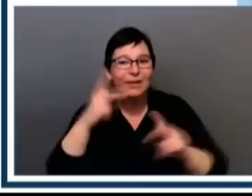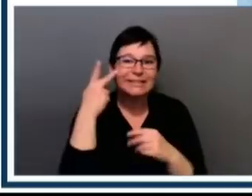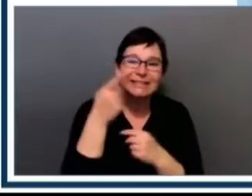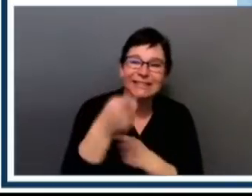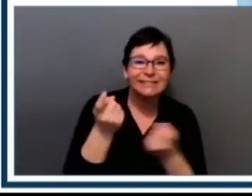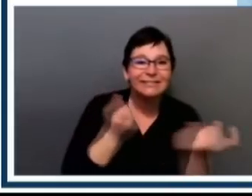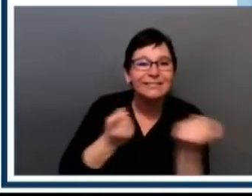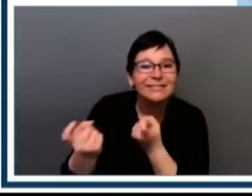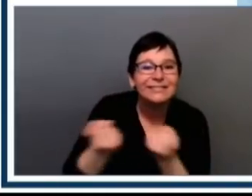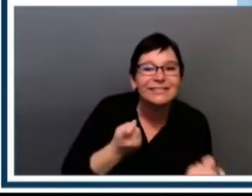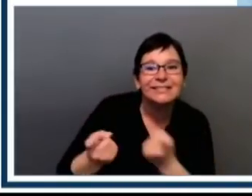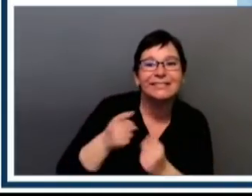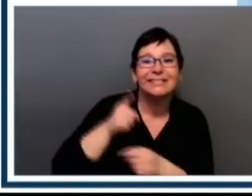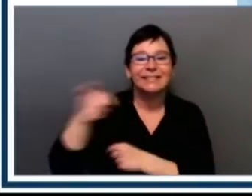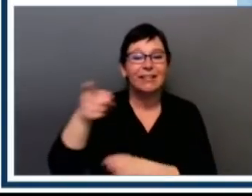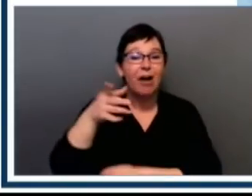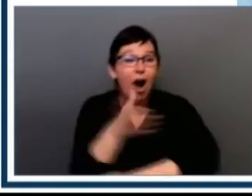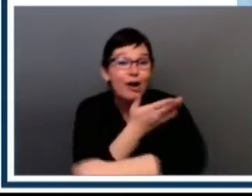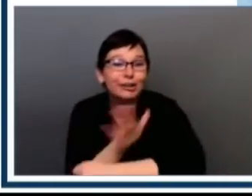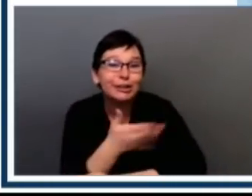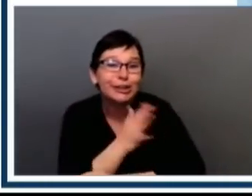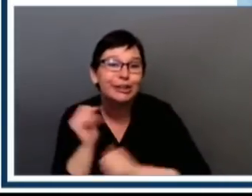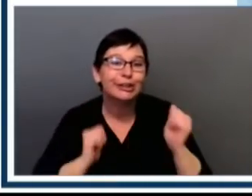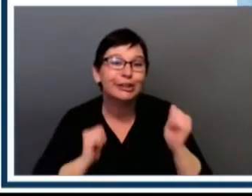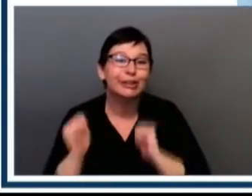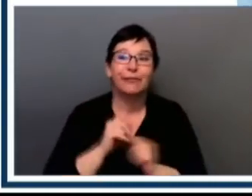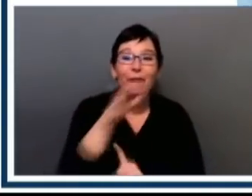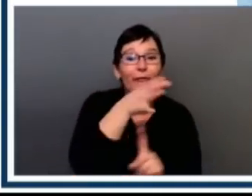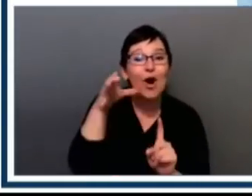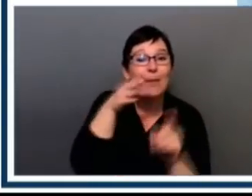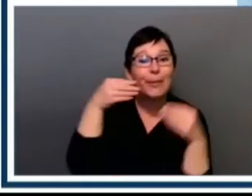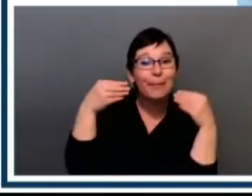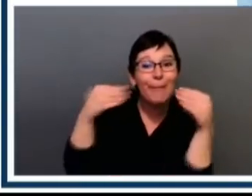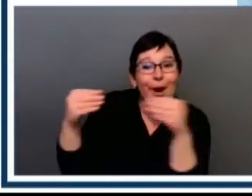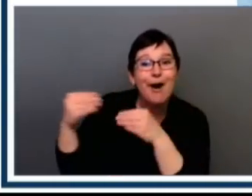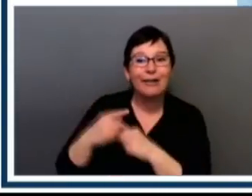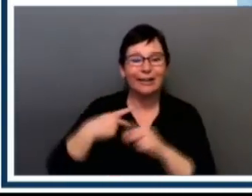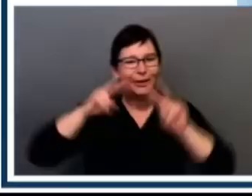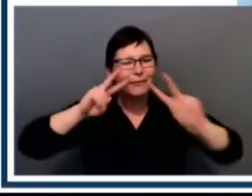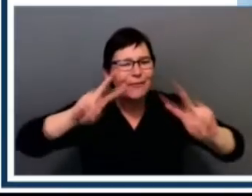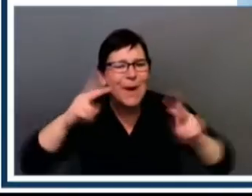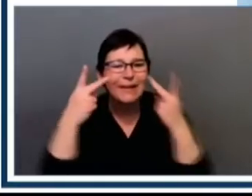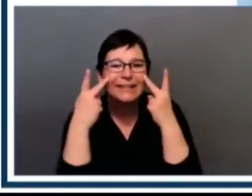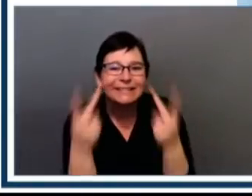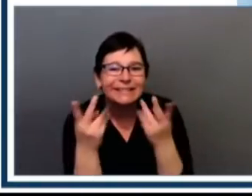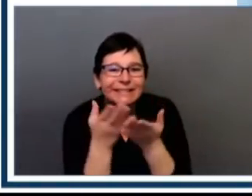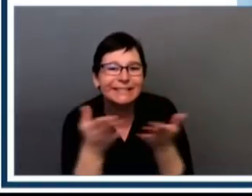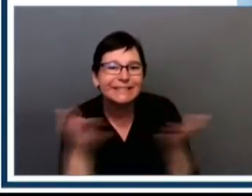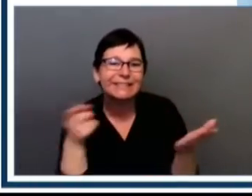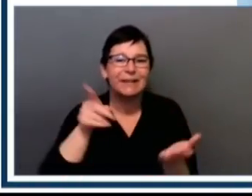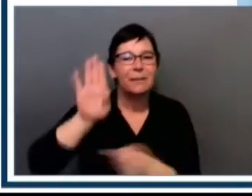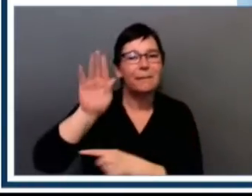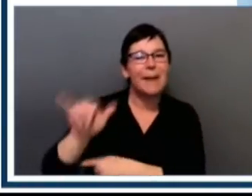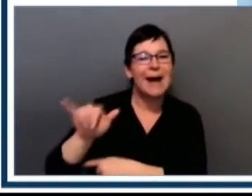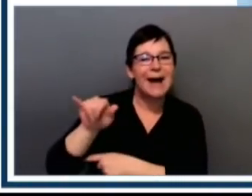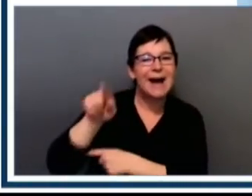to the Mariners Center and everywhere in between. There are better days ahead.